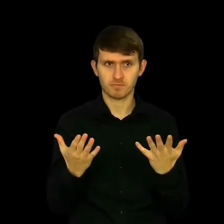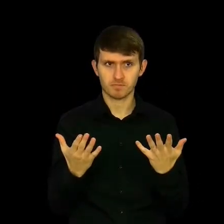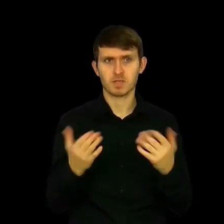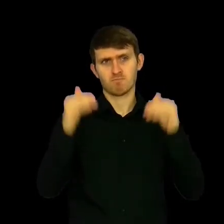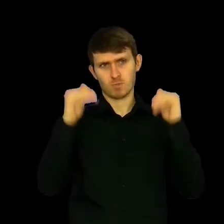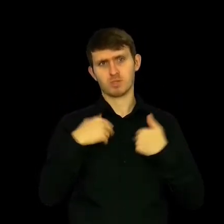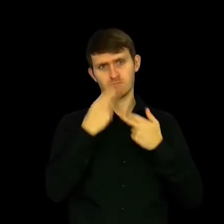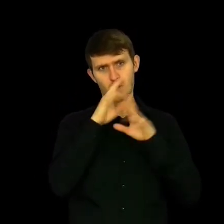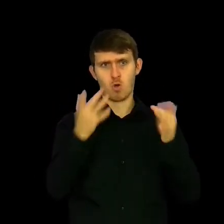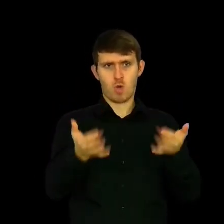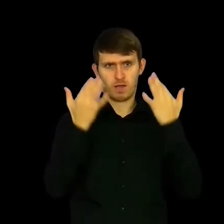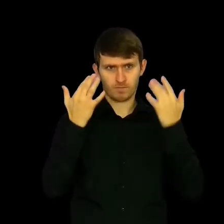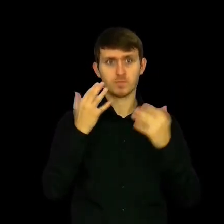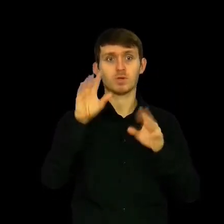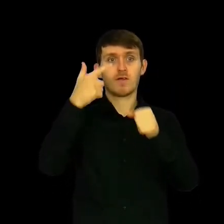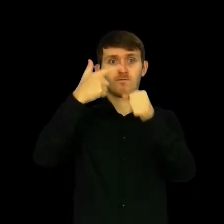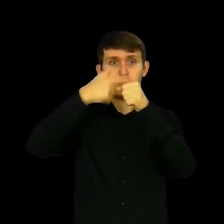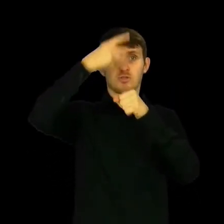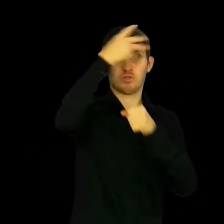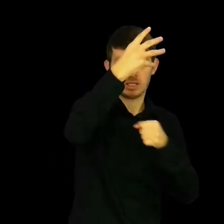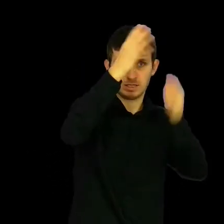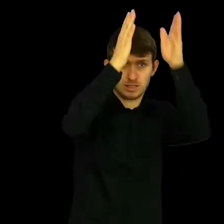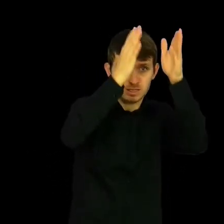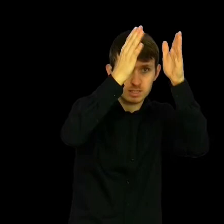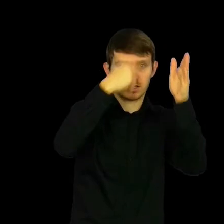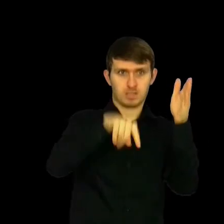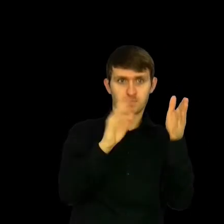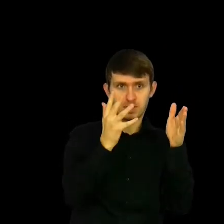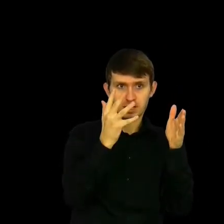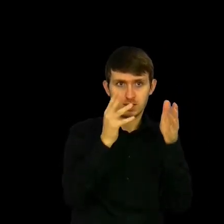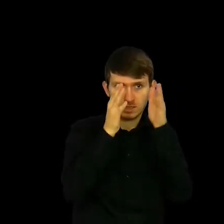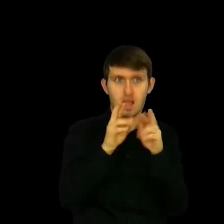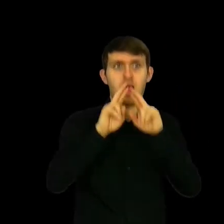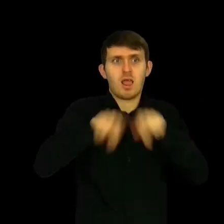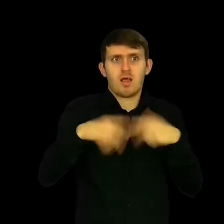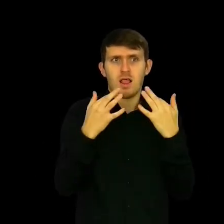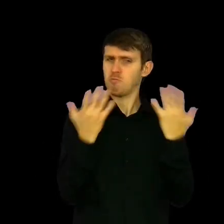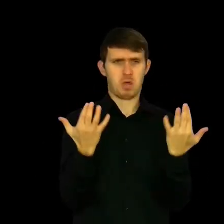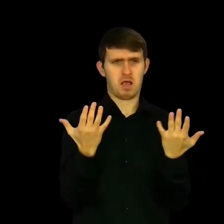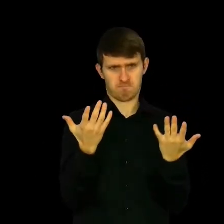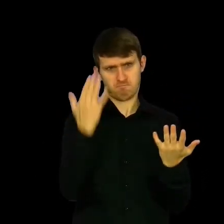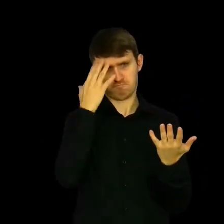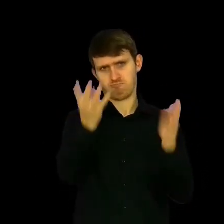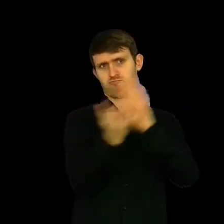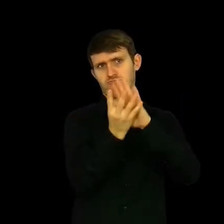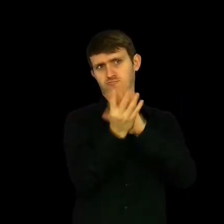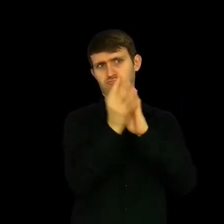minus 500? Or an even easier way to think about it, what's 24 minus 5? Well, it's 19. So it's going to be